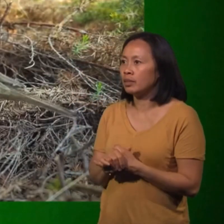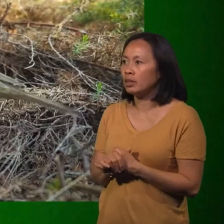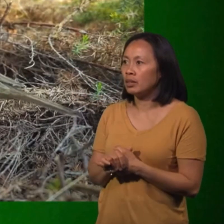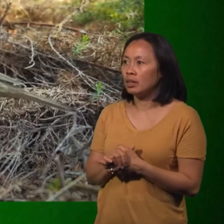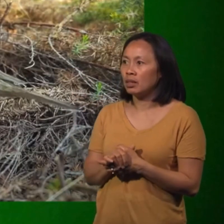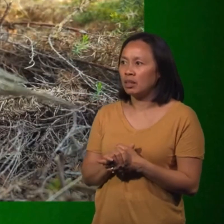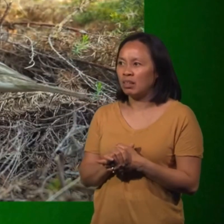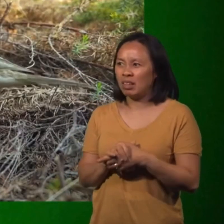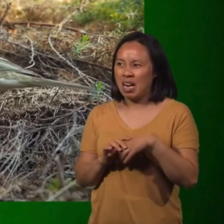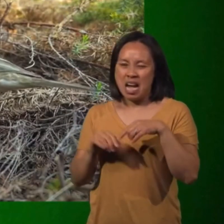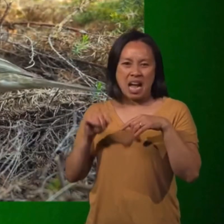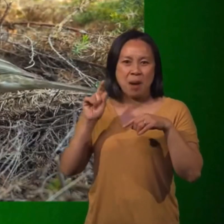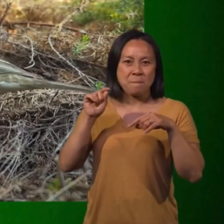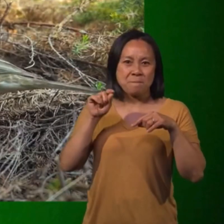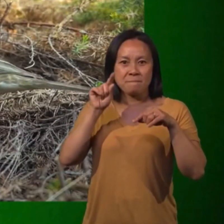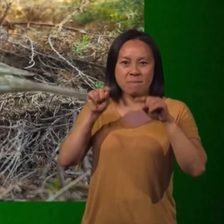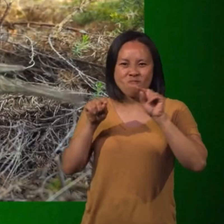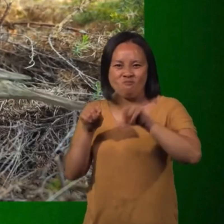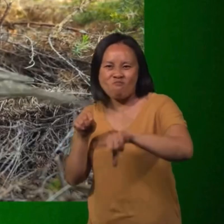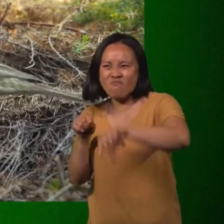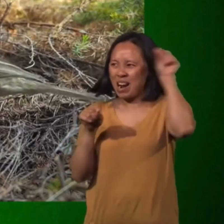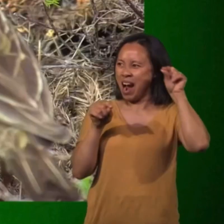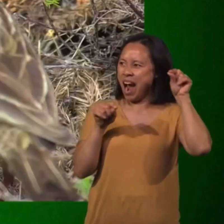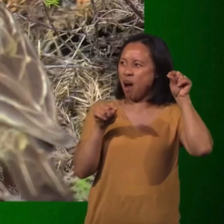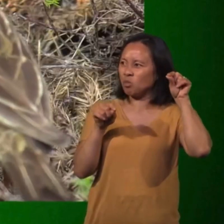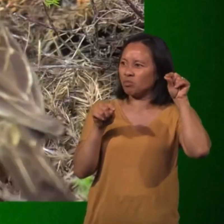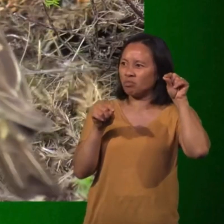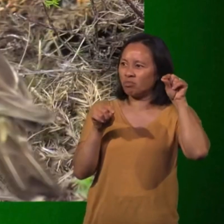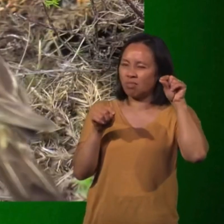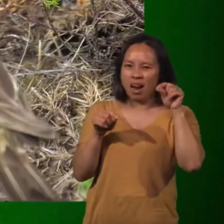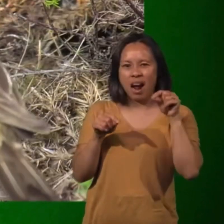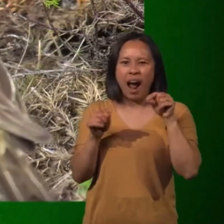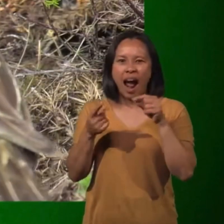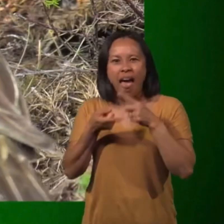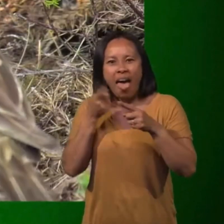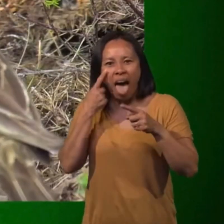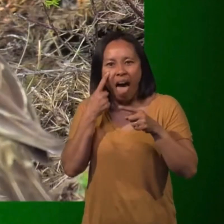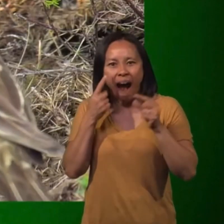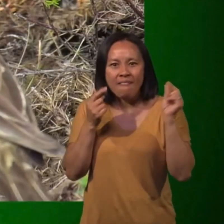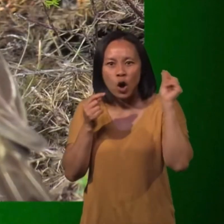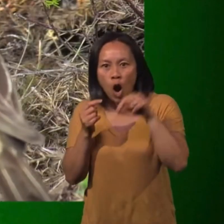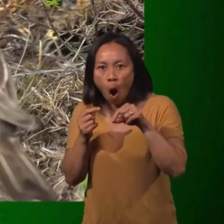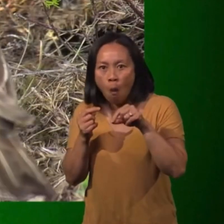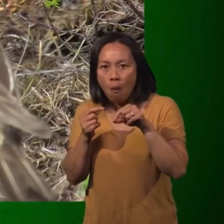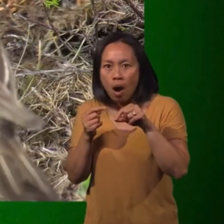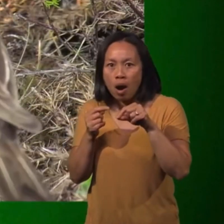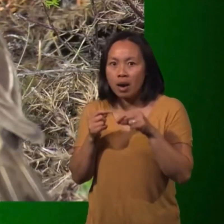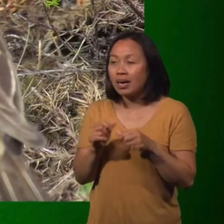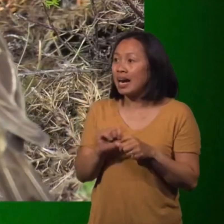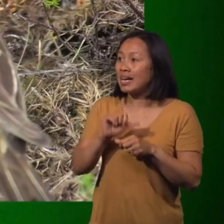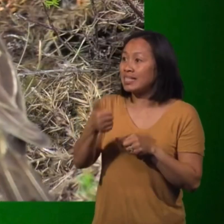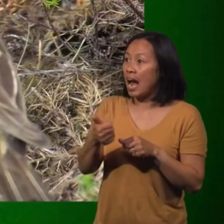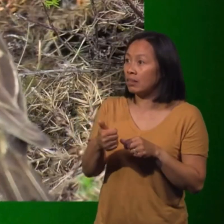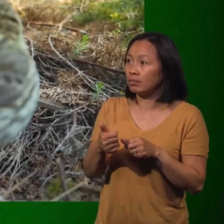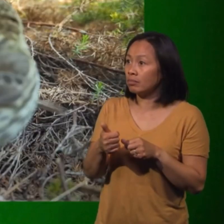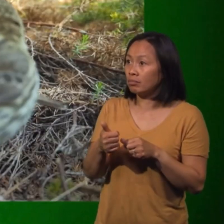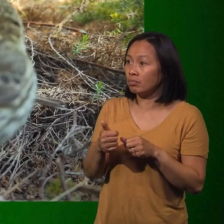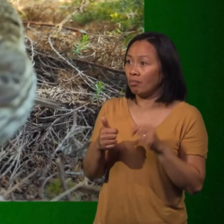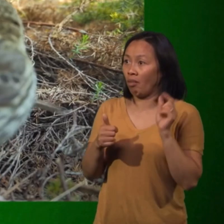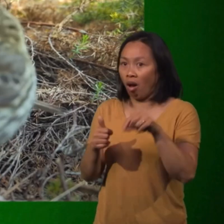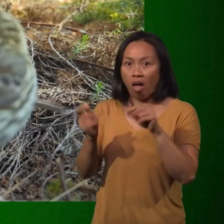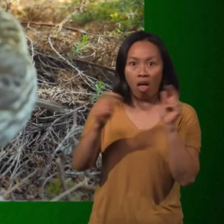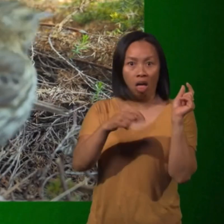one comes in. Backwards and forwards all day long. Now that cuckoo is going to be in the meadow pipit's nest